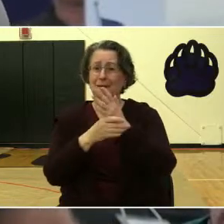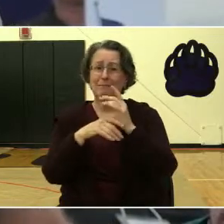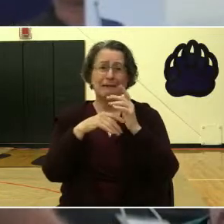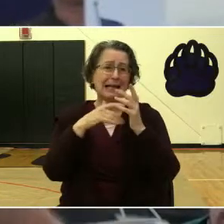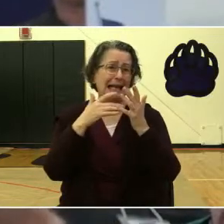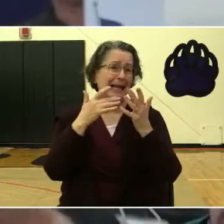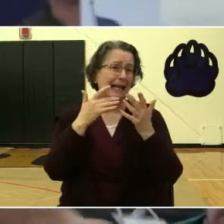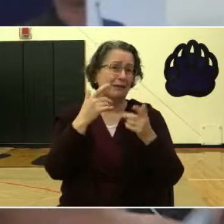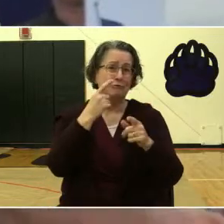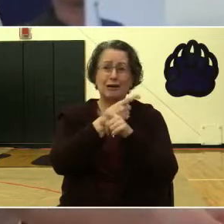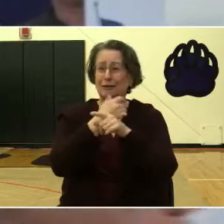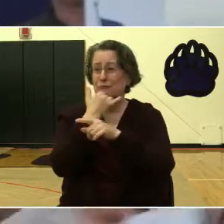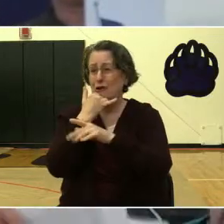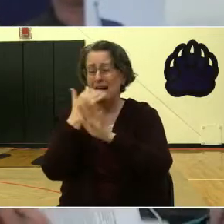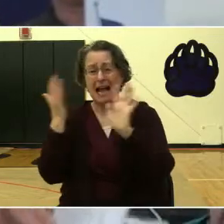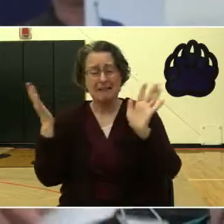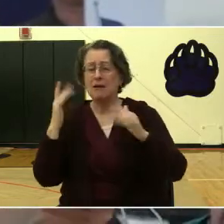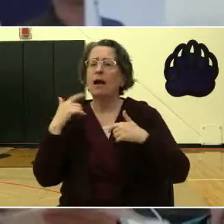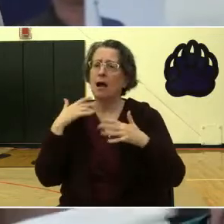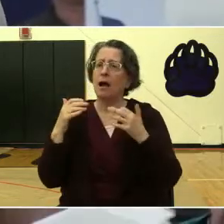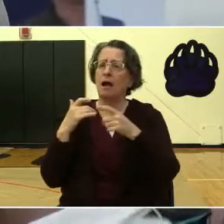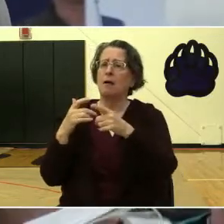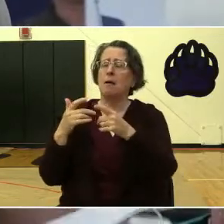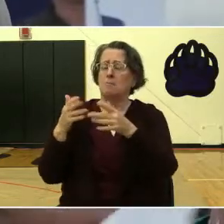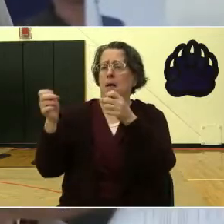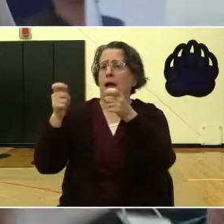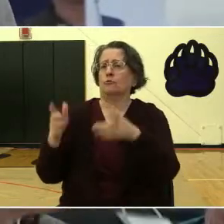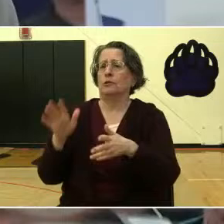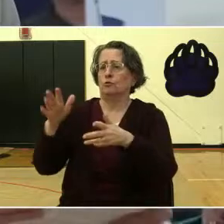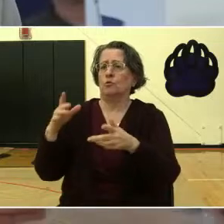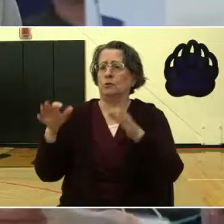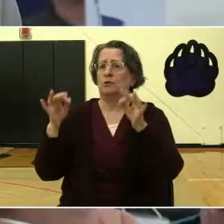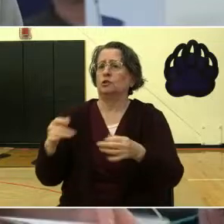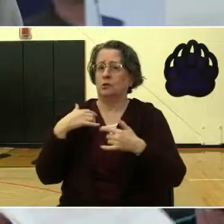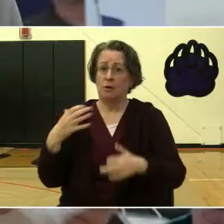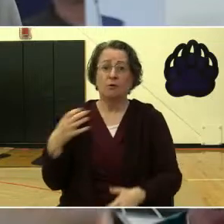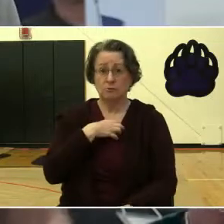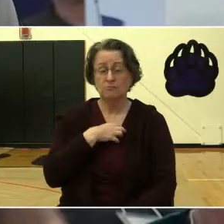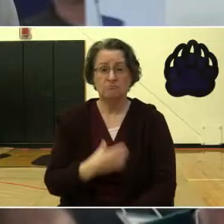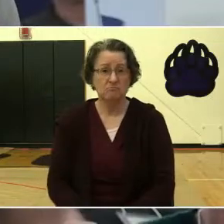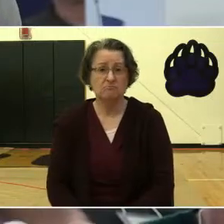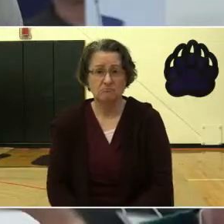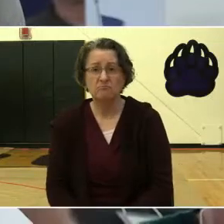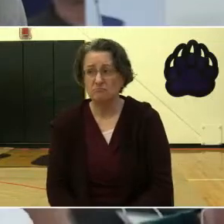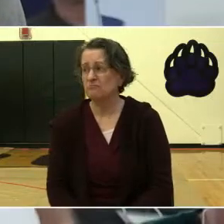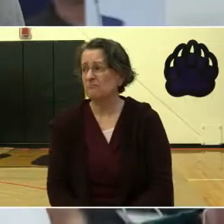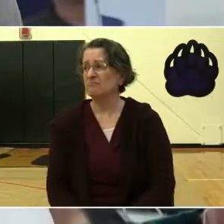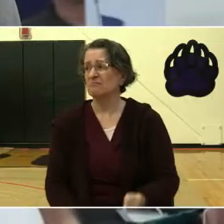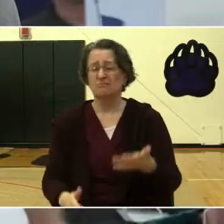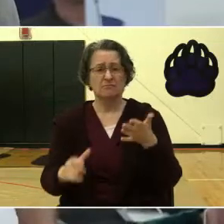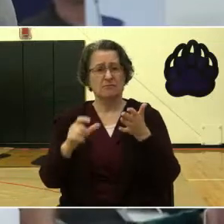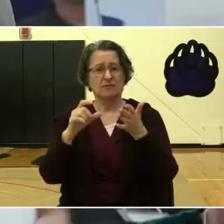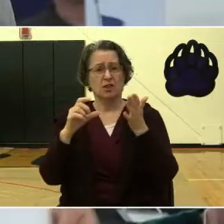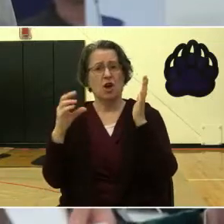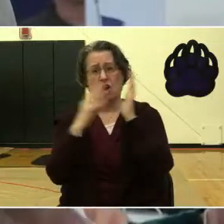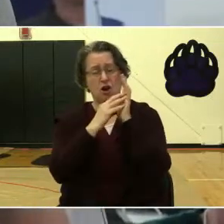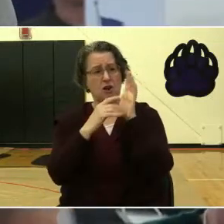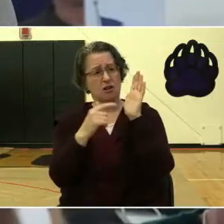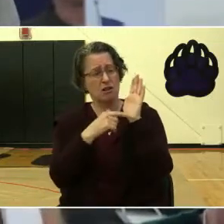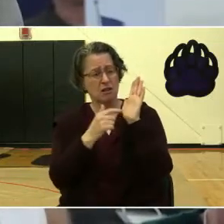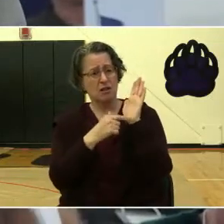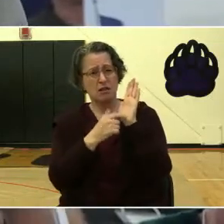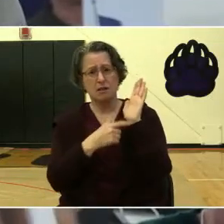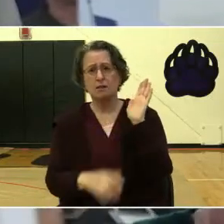moderator's decision on the basis that I think the plain reading of the article is